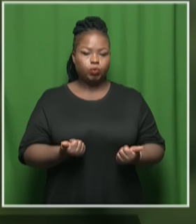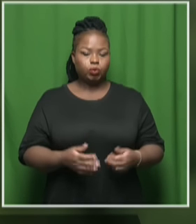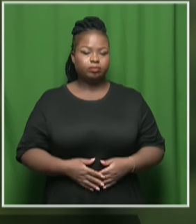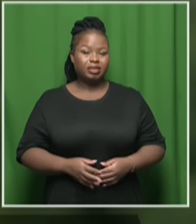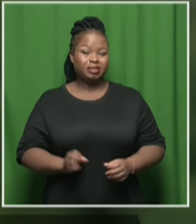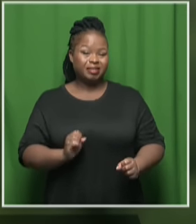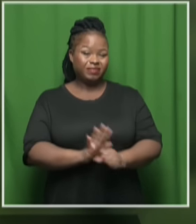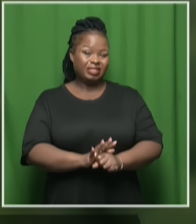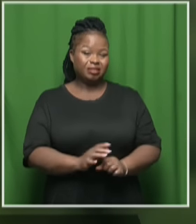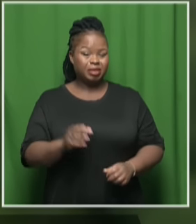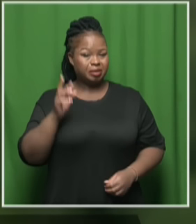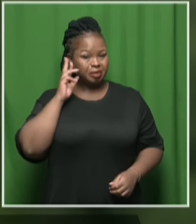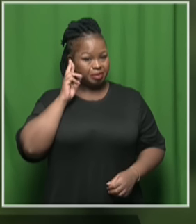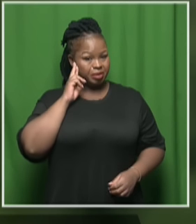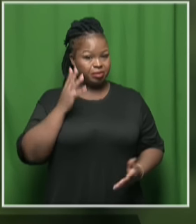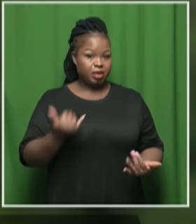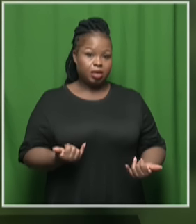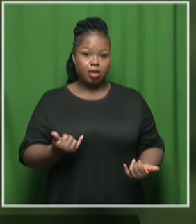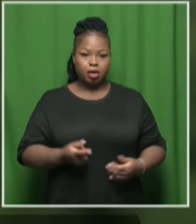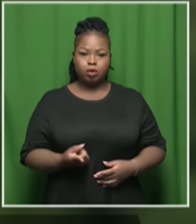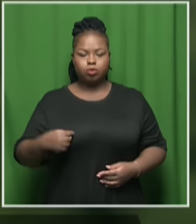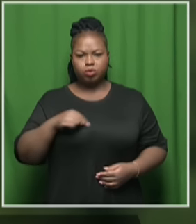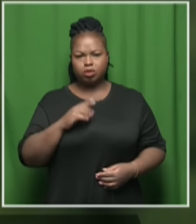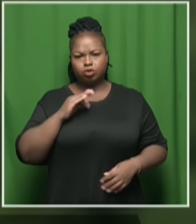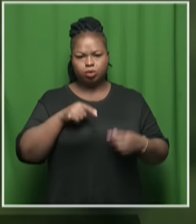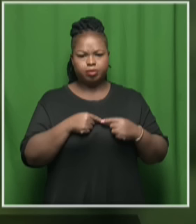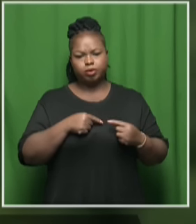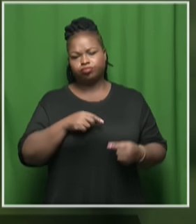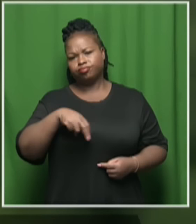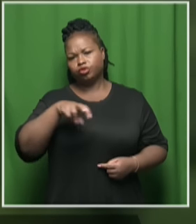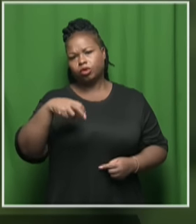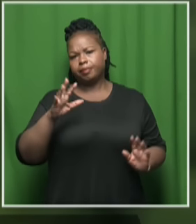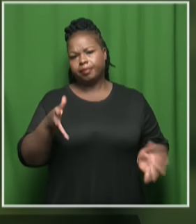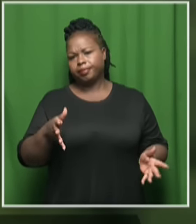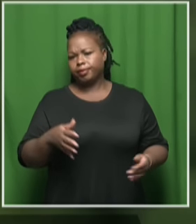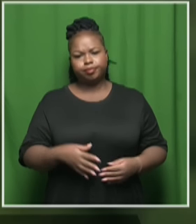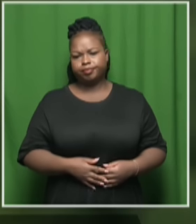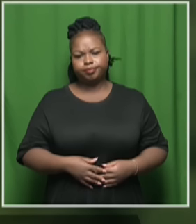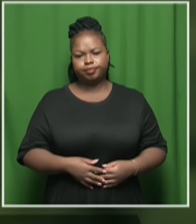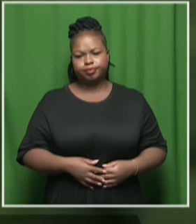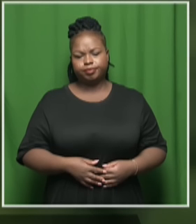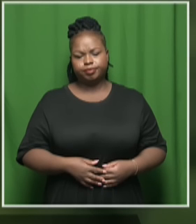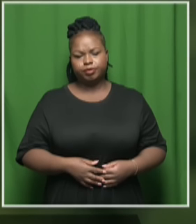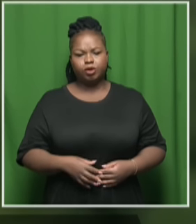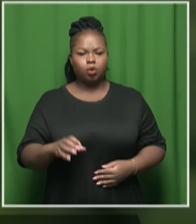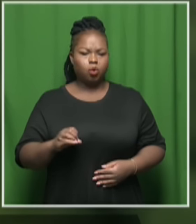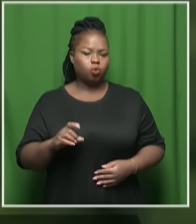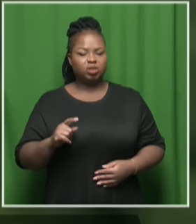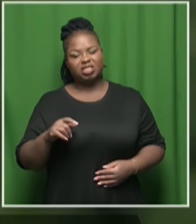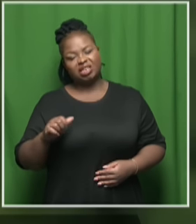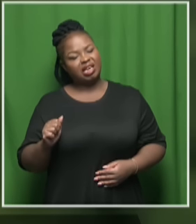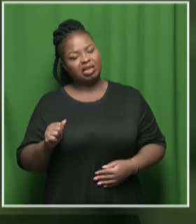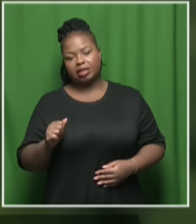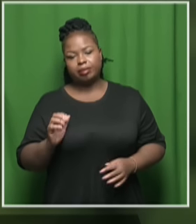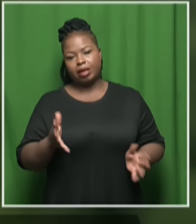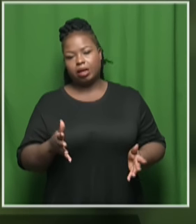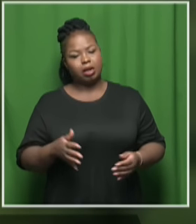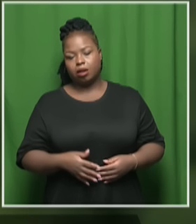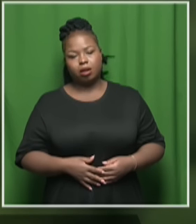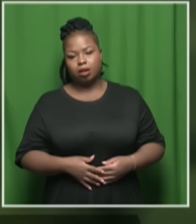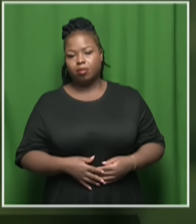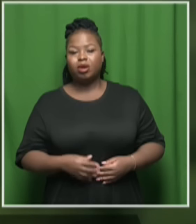knock-on effect. Remember here, we're not looking at just tourism organizations, travel agencies, OTAs, tour operators. We're also looking